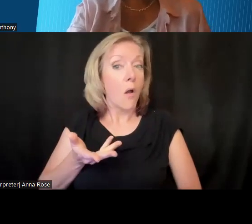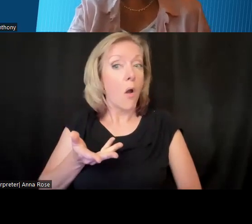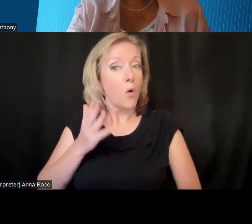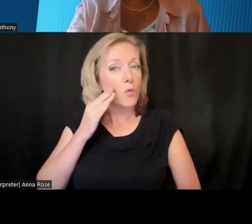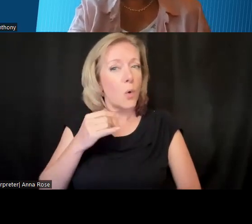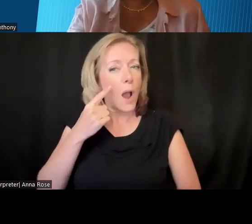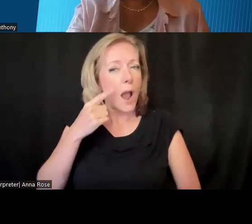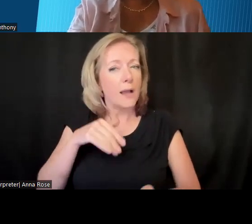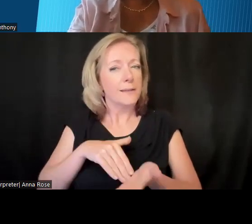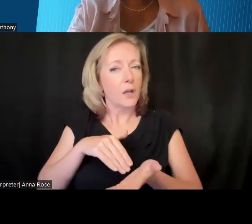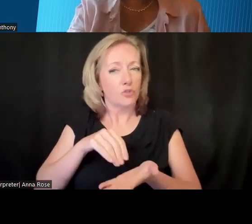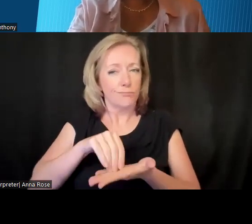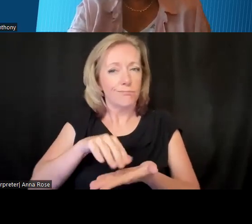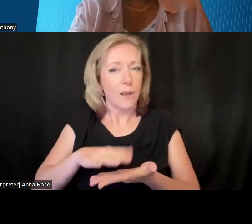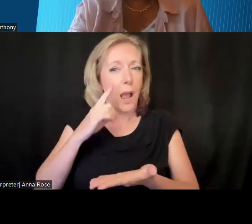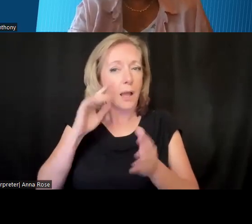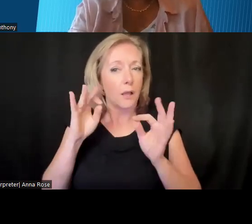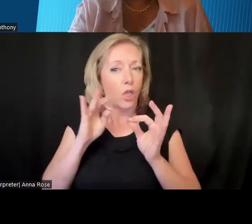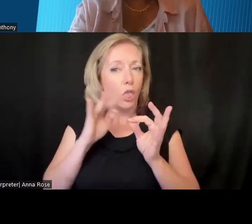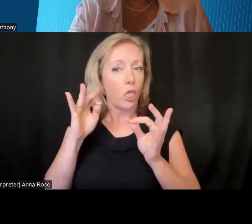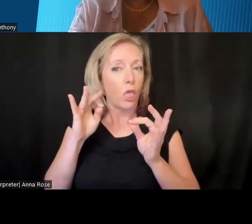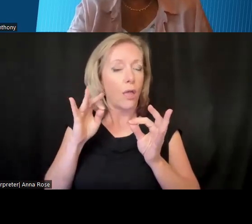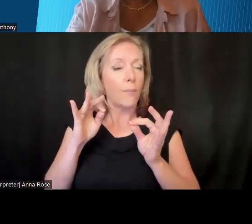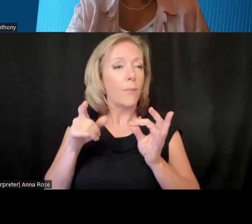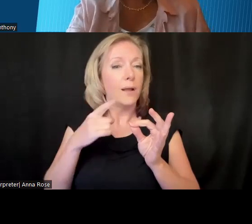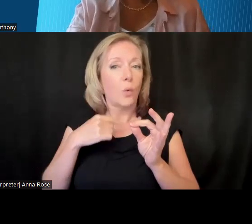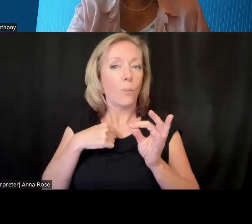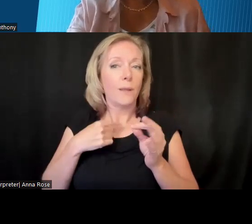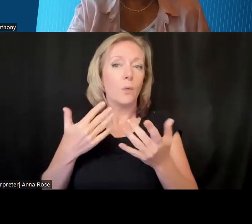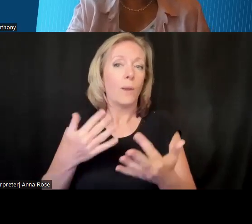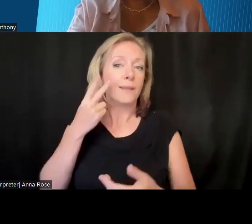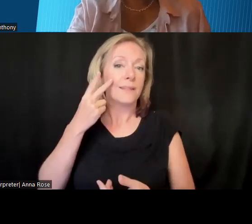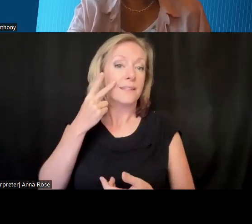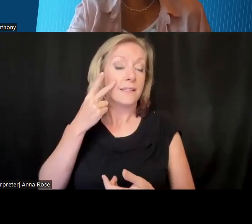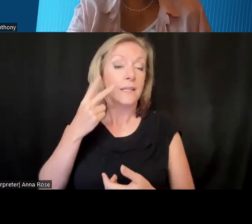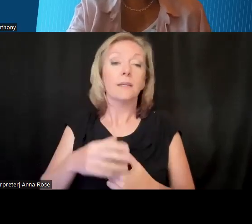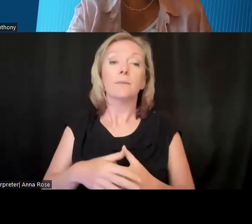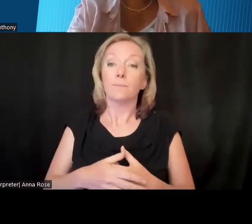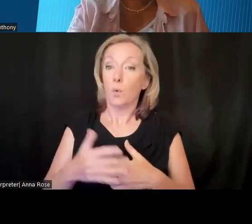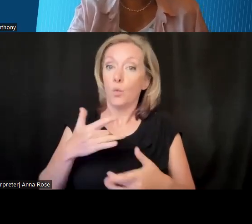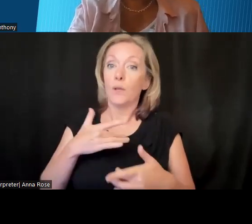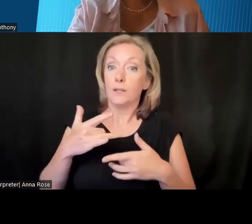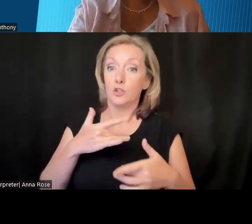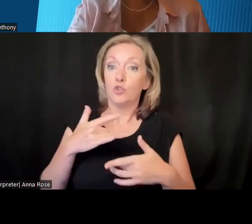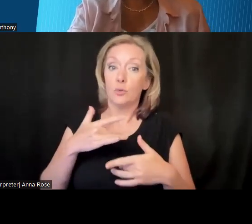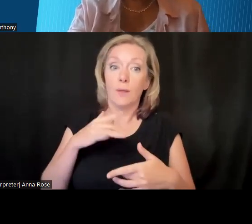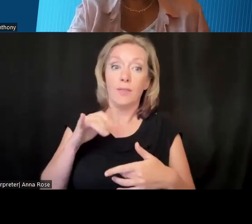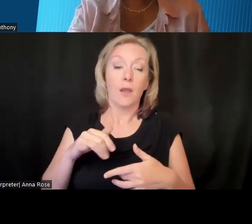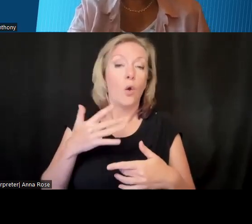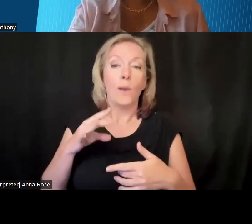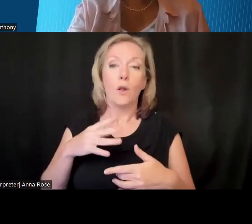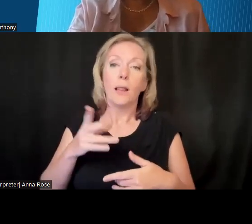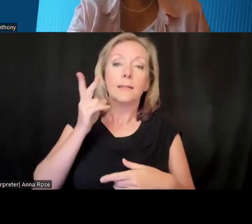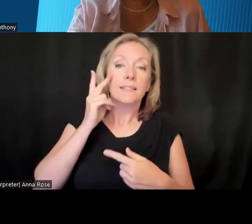eye doctor noted that the eye was crossing, but let's just watch it. And I will tell you, we worry about those words. We don't like to